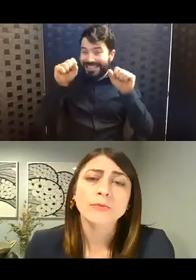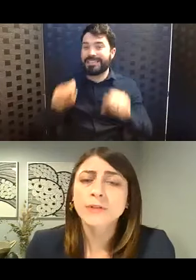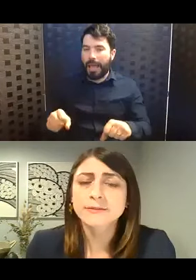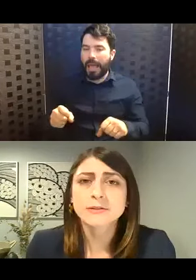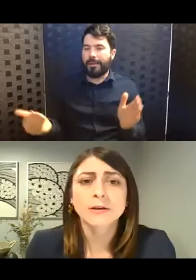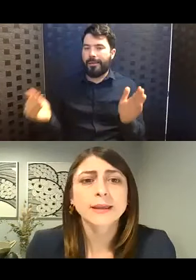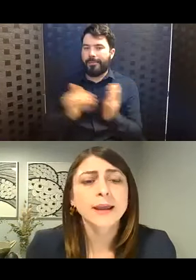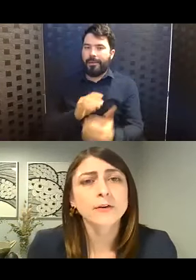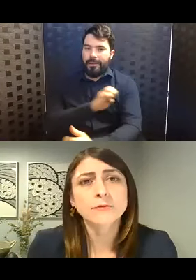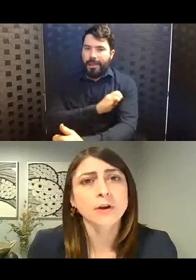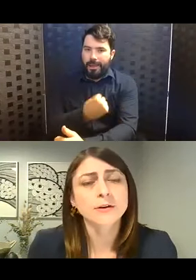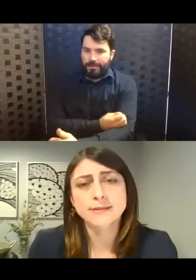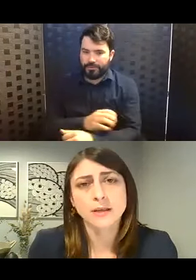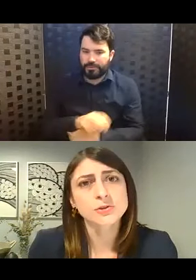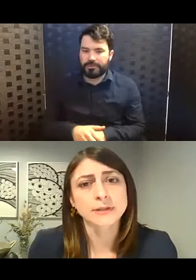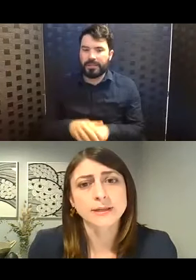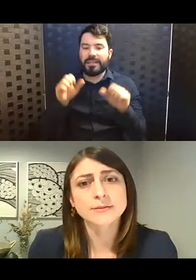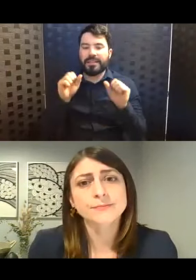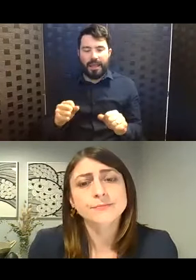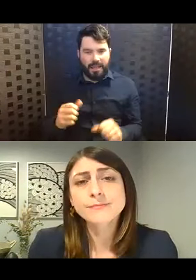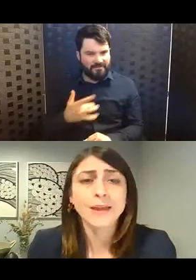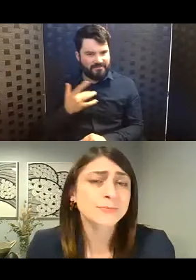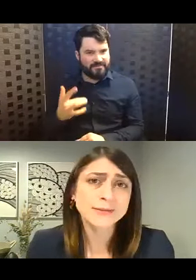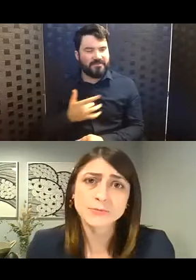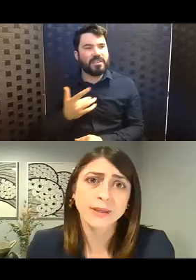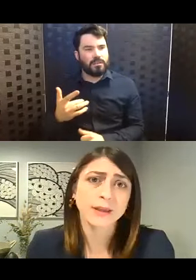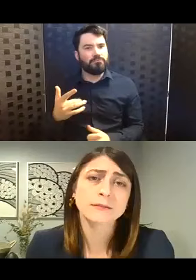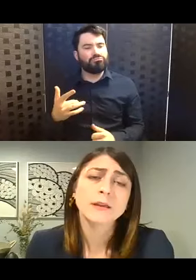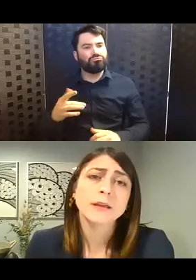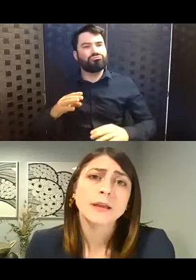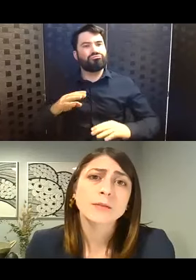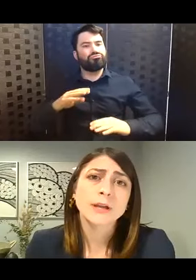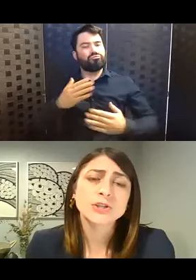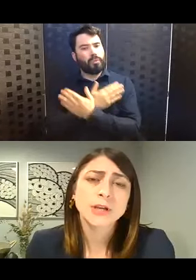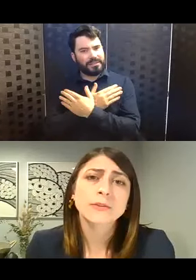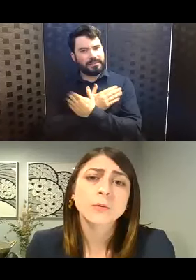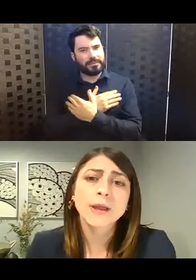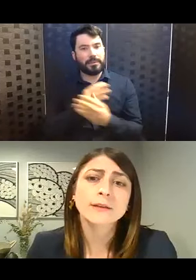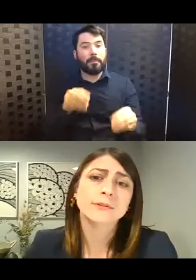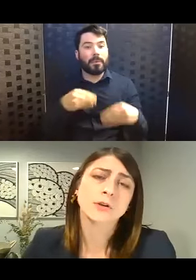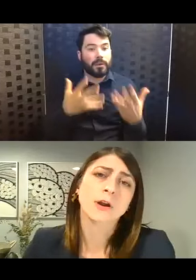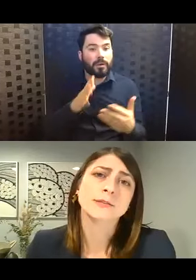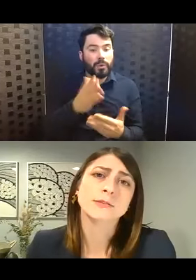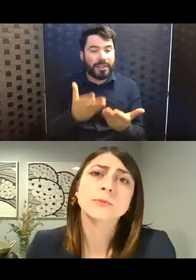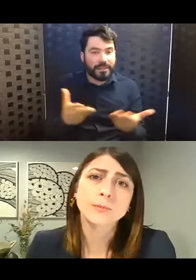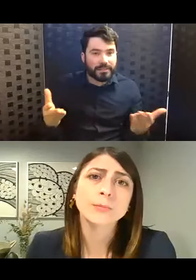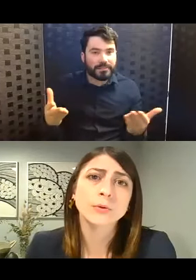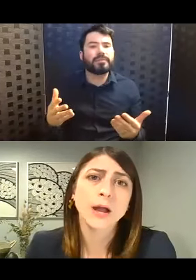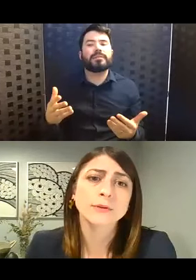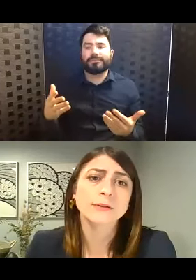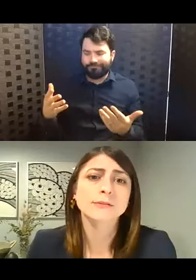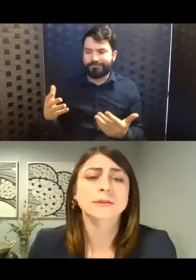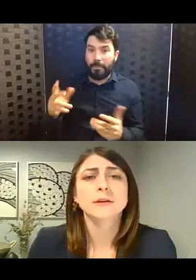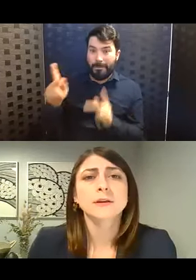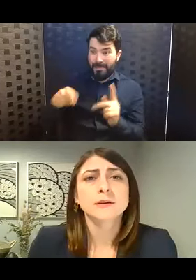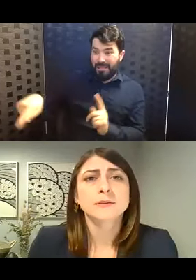by reflecting on and caring for our essential needs as best as we can, and by sharing the weight of this crisis with the people